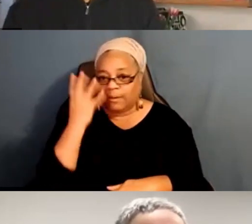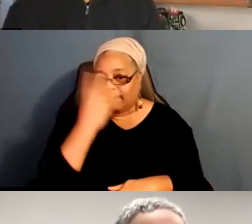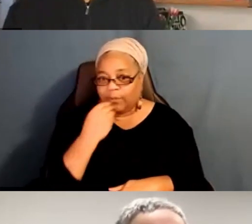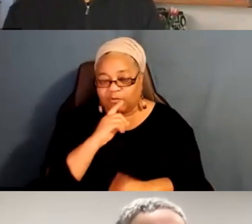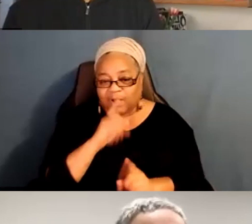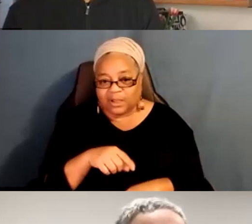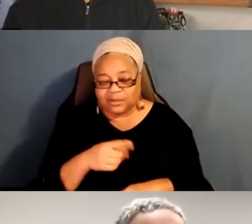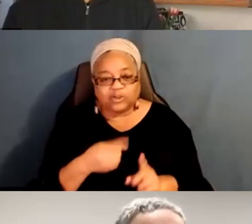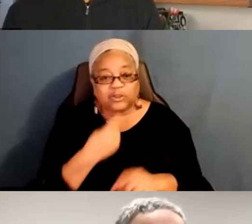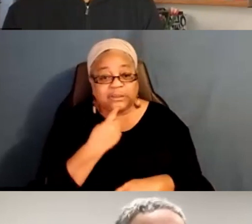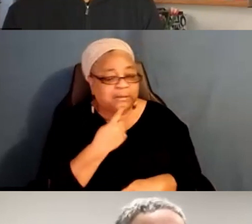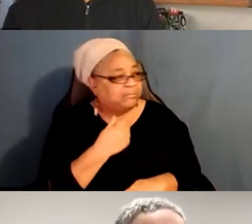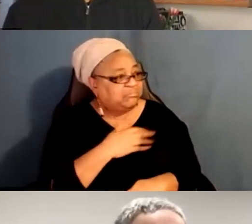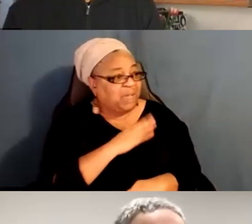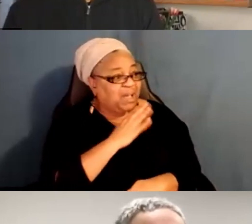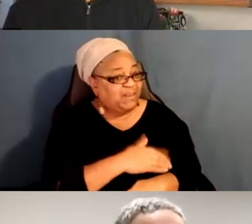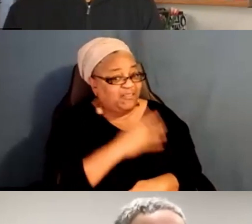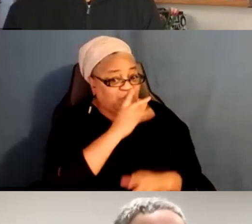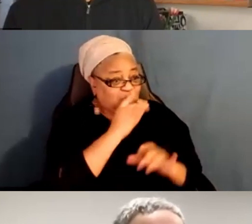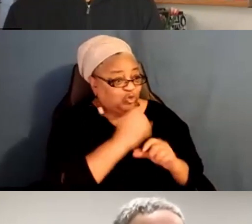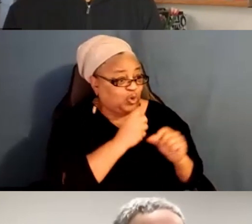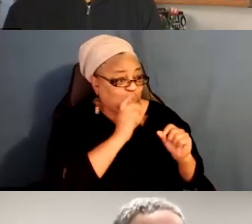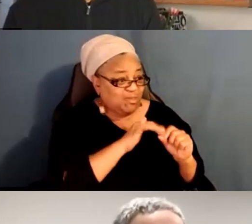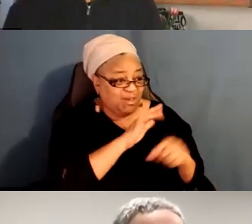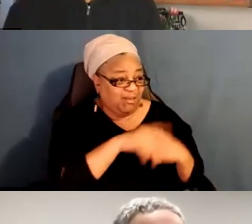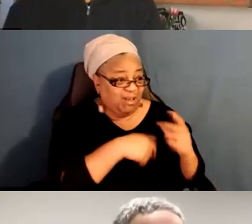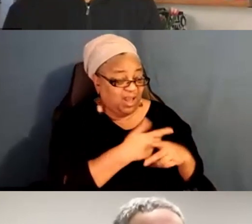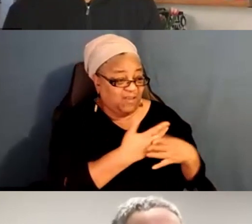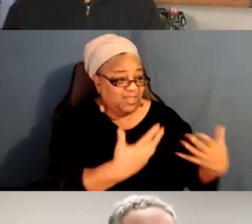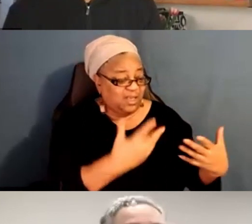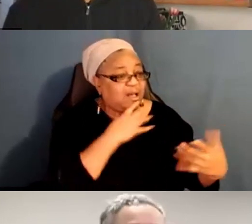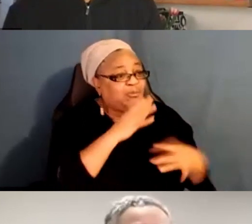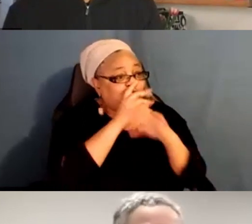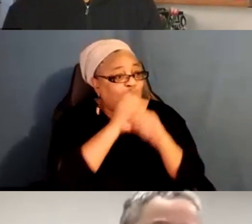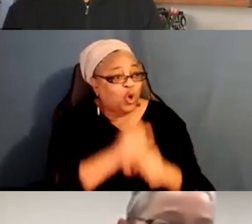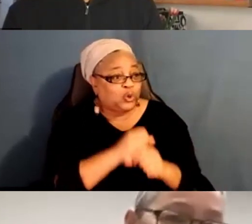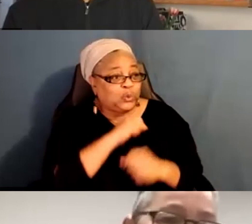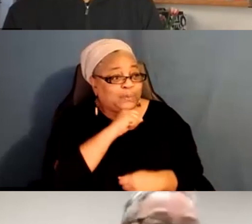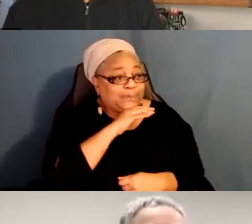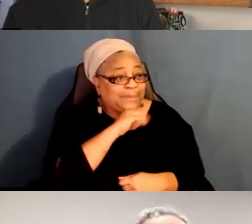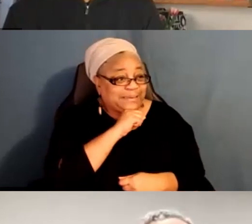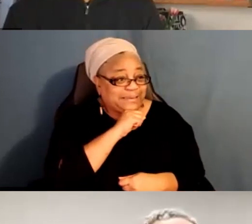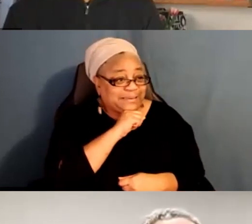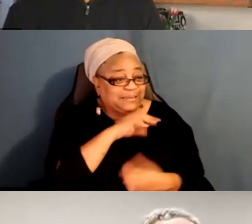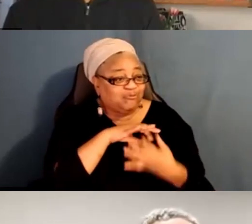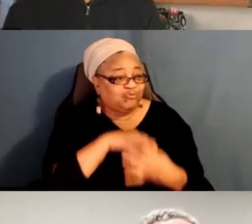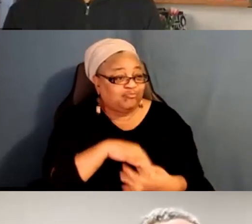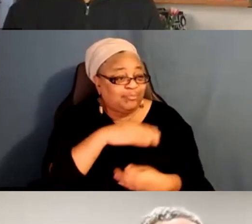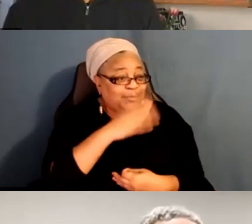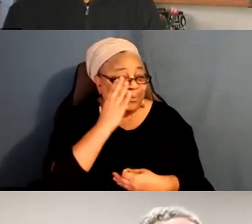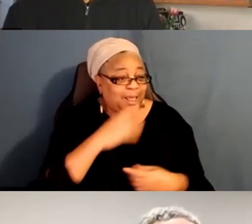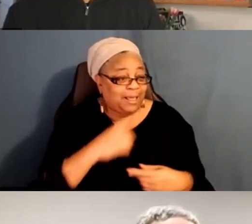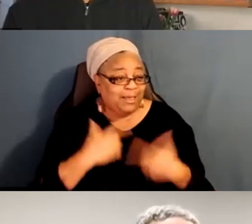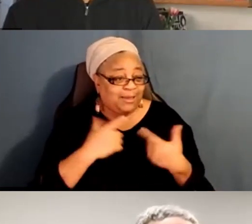been drawn to things like that. I'm drawn to the messiness of Black life. I really want to